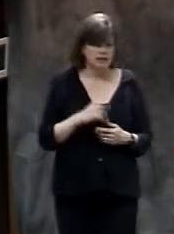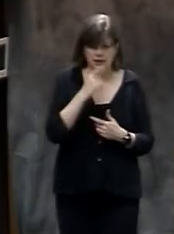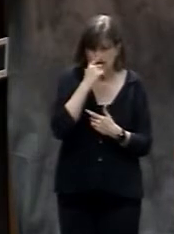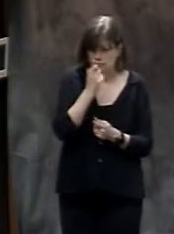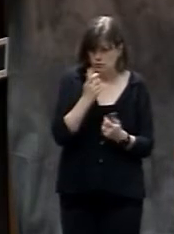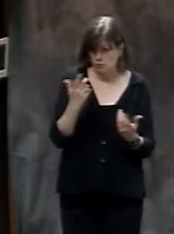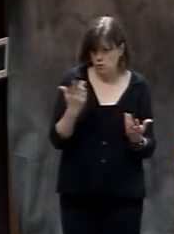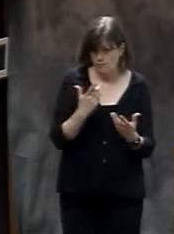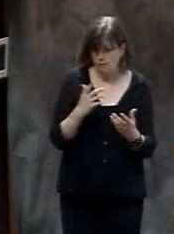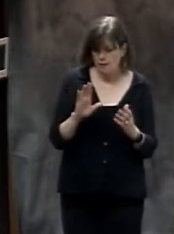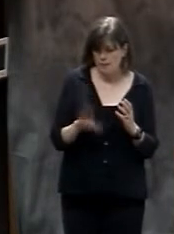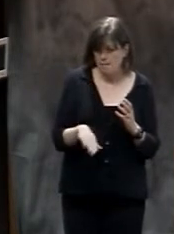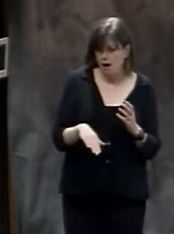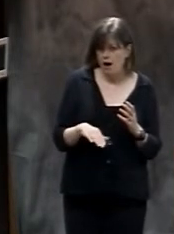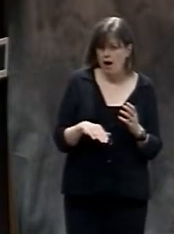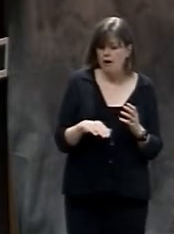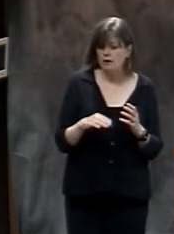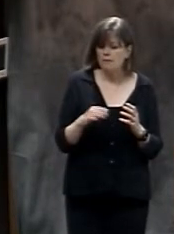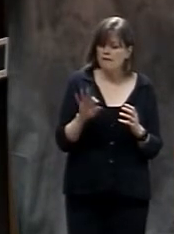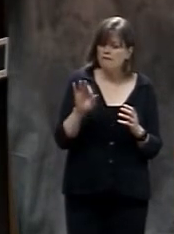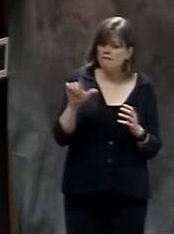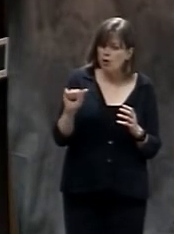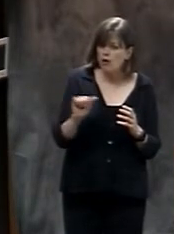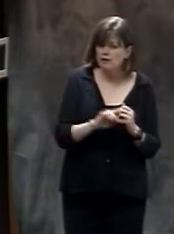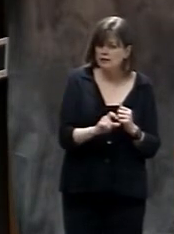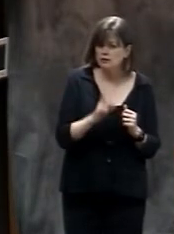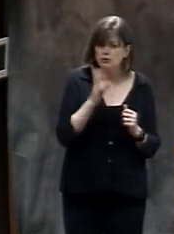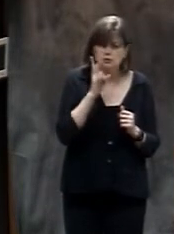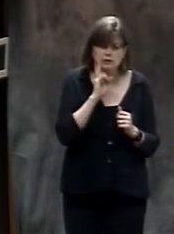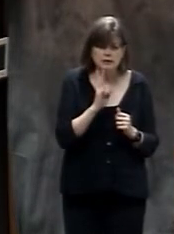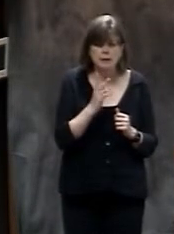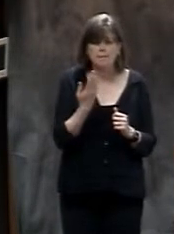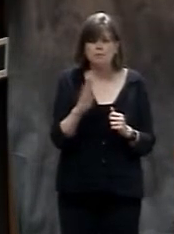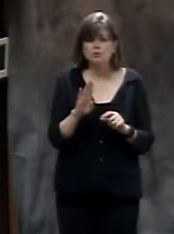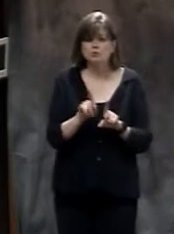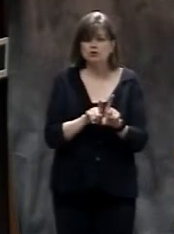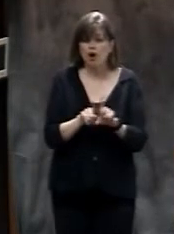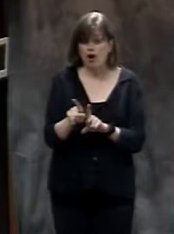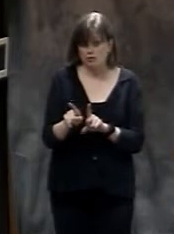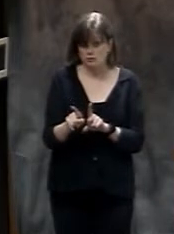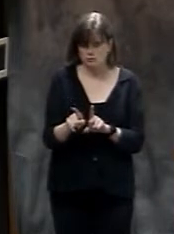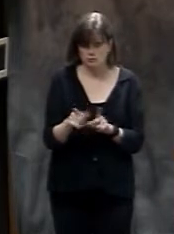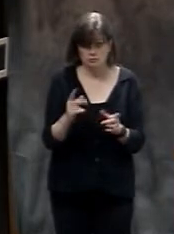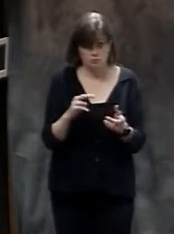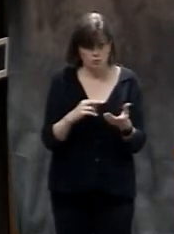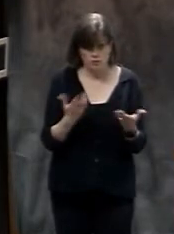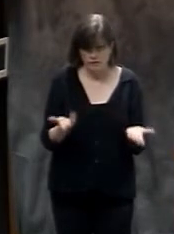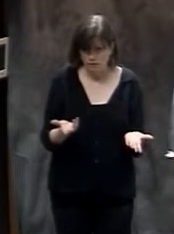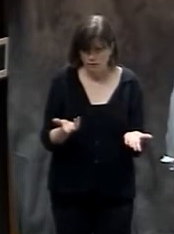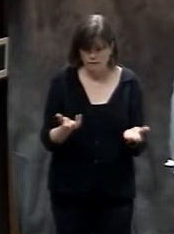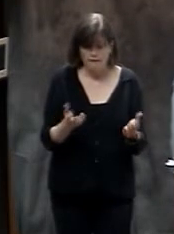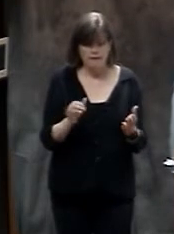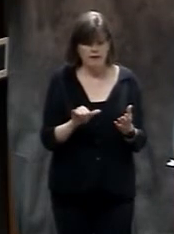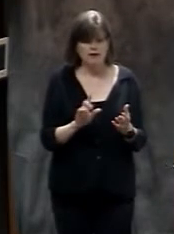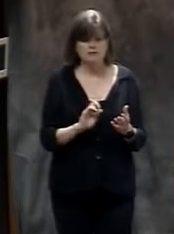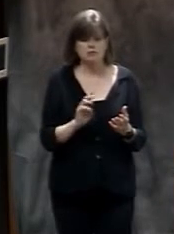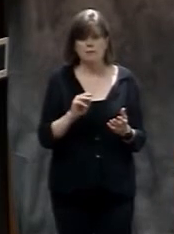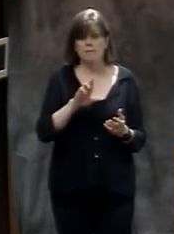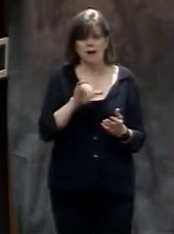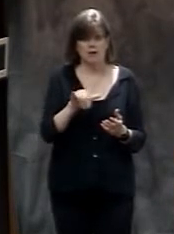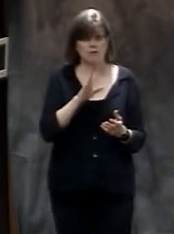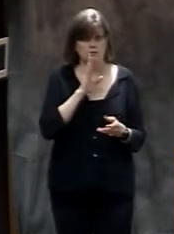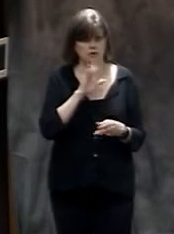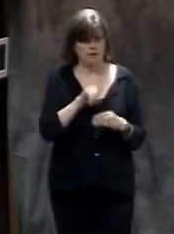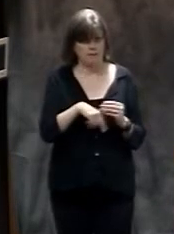look towards the bottom in Florida and Texas, there's a bunch of blue stars. Those are the areas that Mary discussed